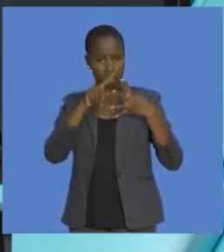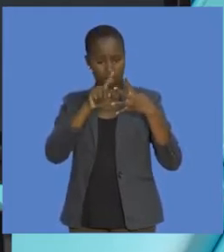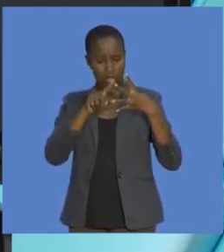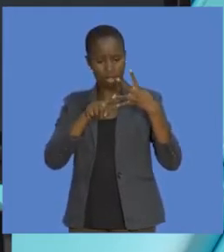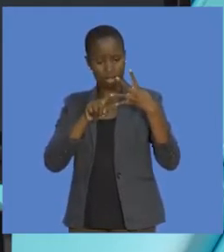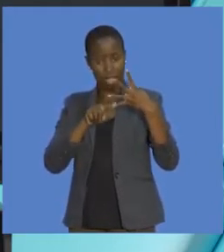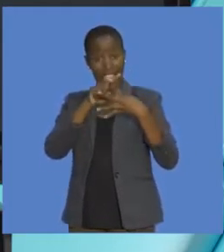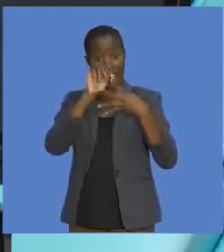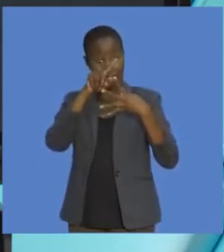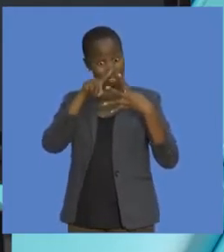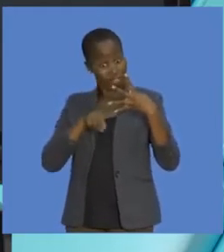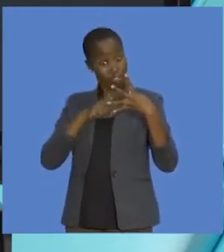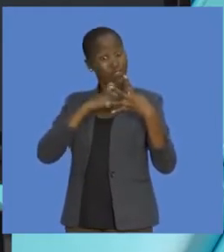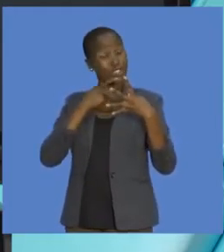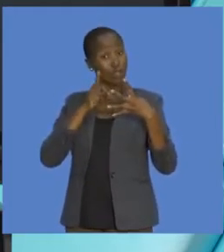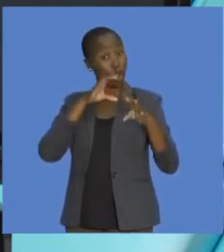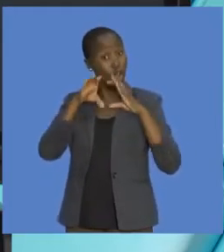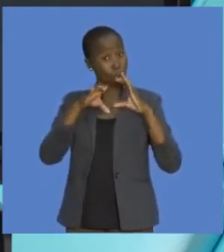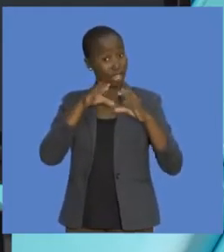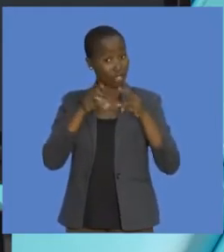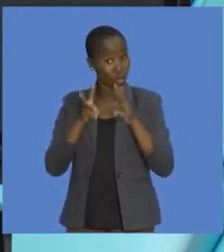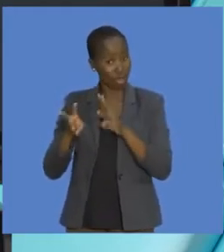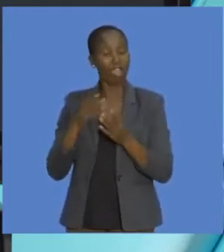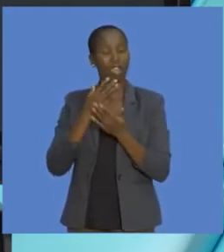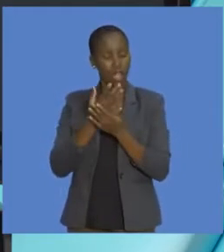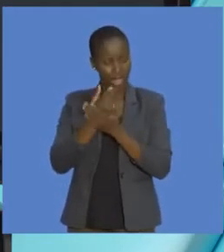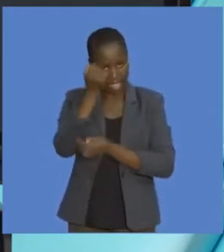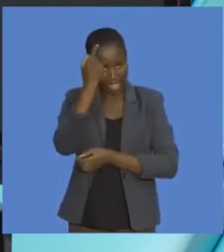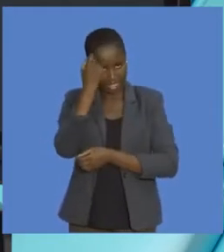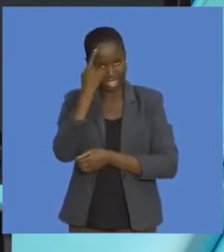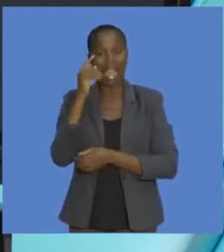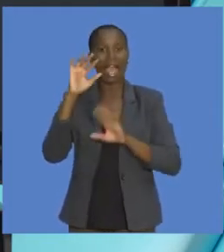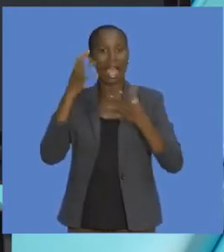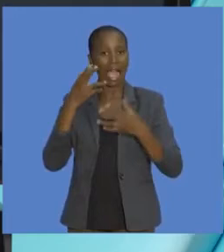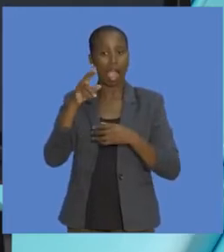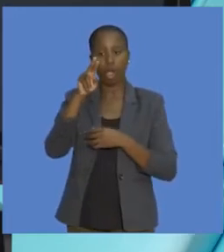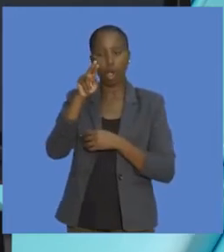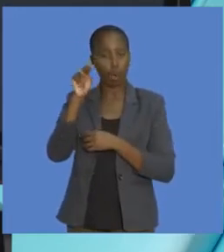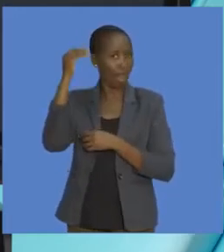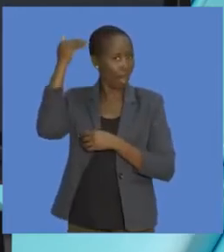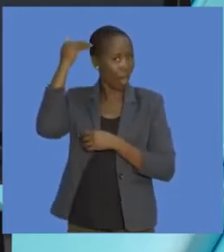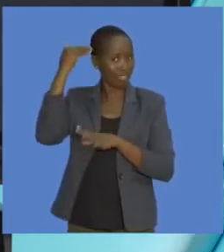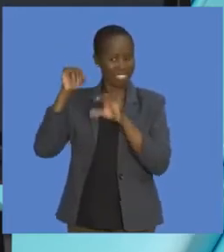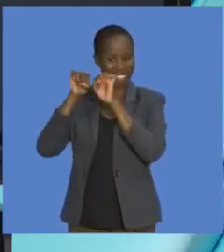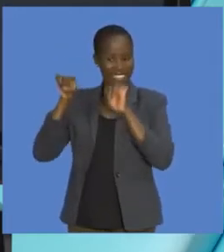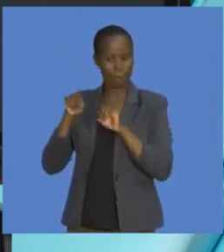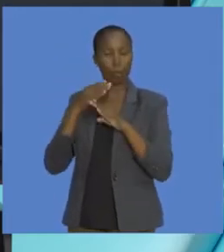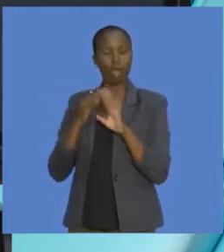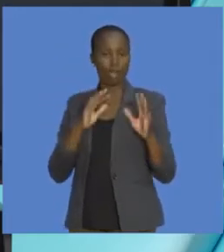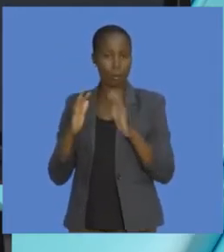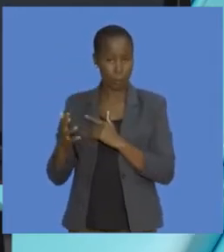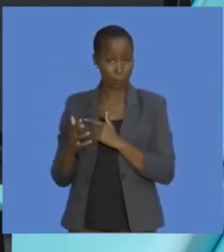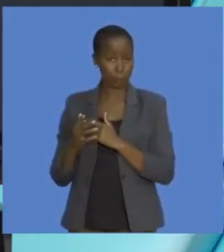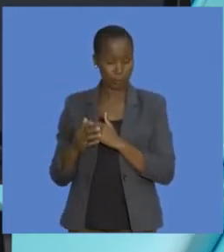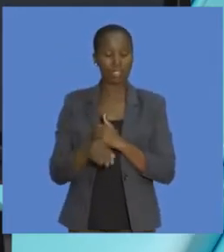to the communication mechanism, we would understand how the nervous system does that as well. So you have a stimulus, which would be